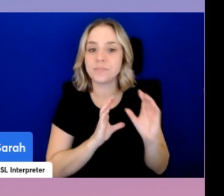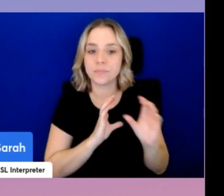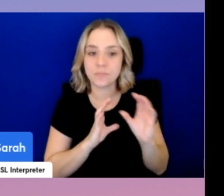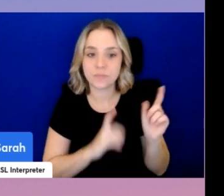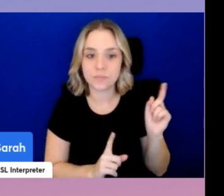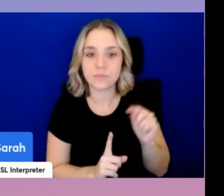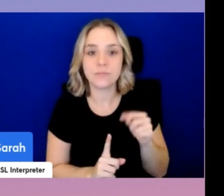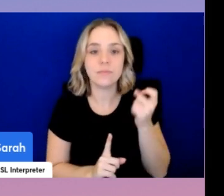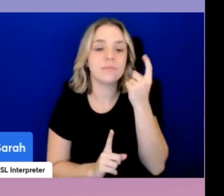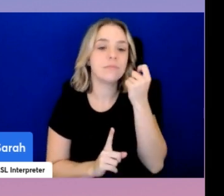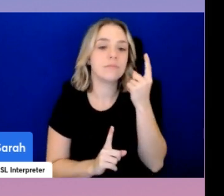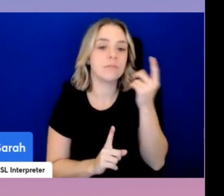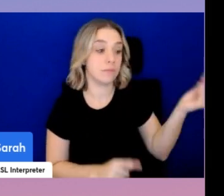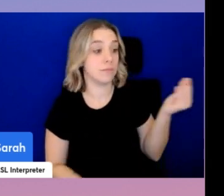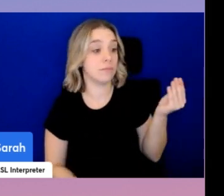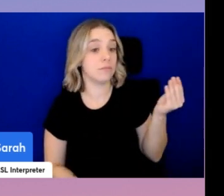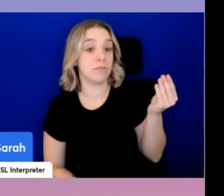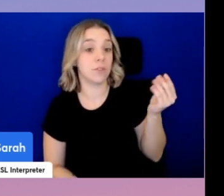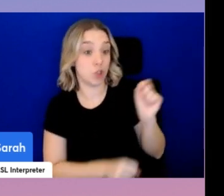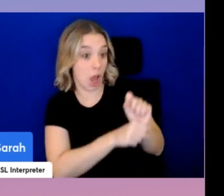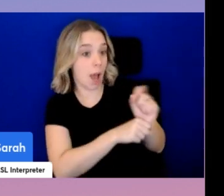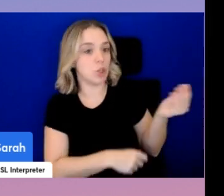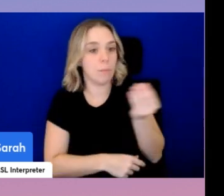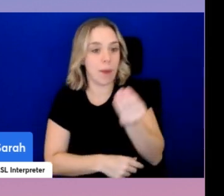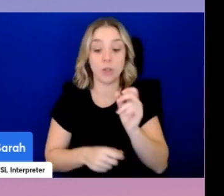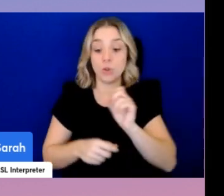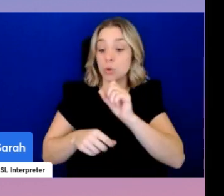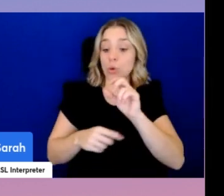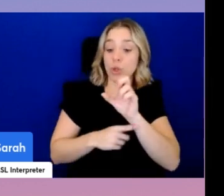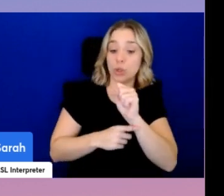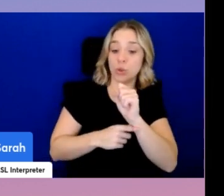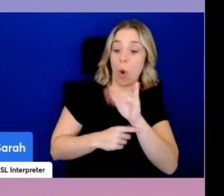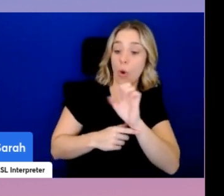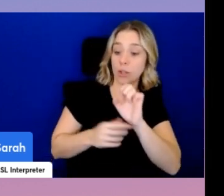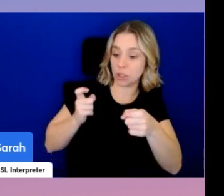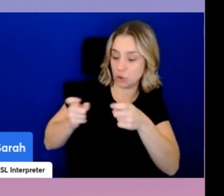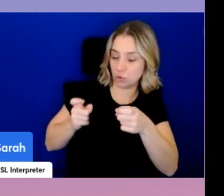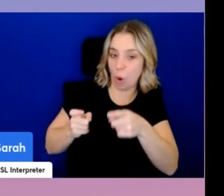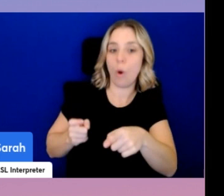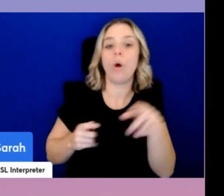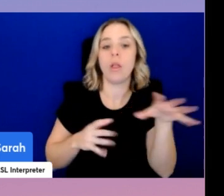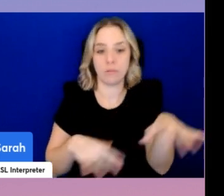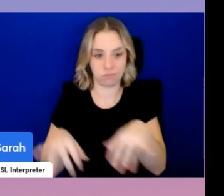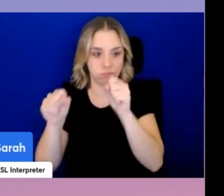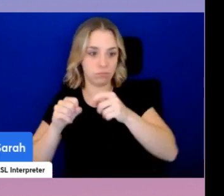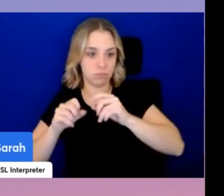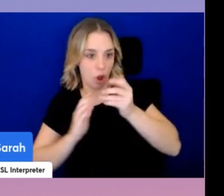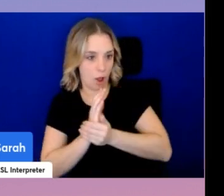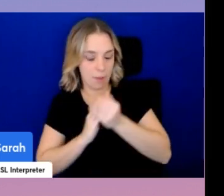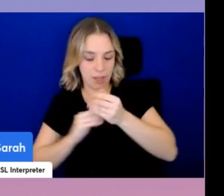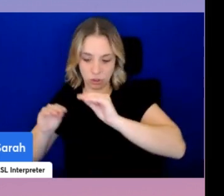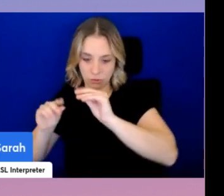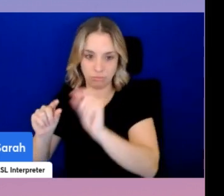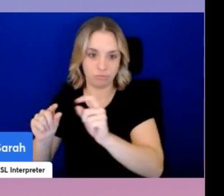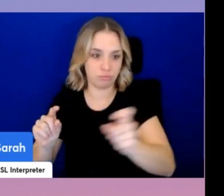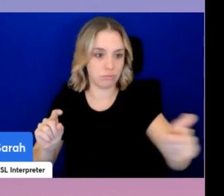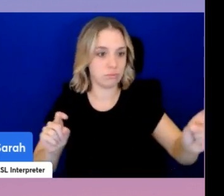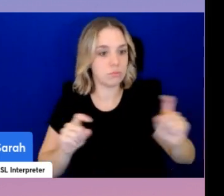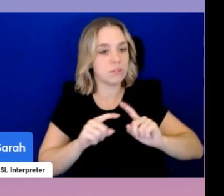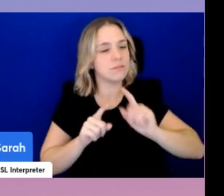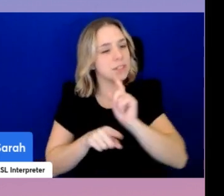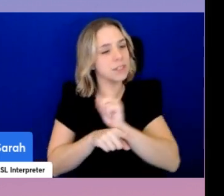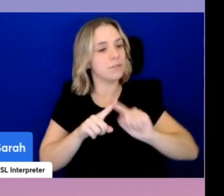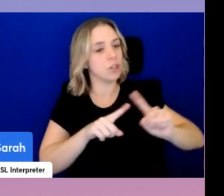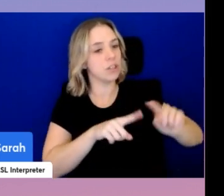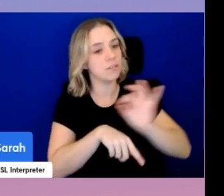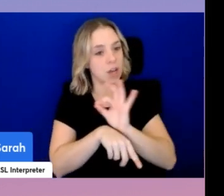source control and then to automation. The CI/CD tool, in turn, assumes various roles required to perform certain functions. These roles